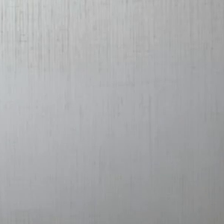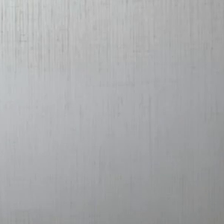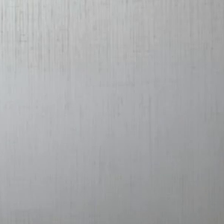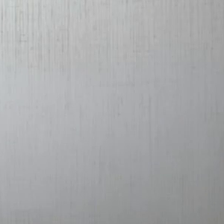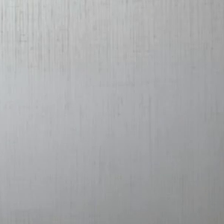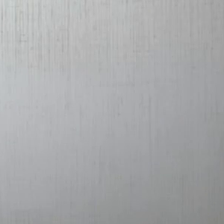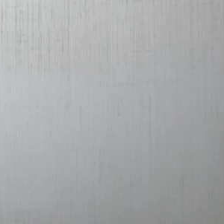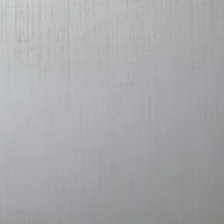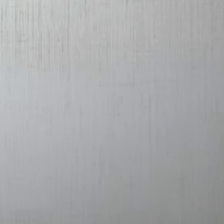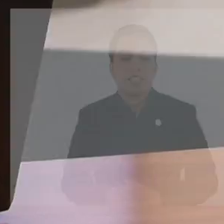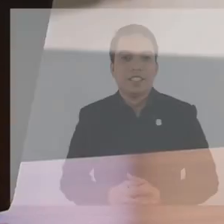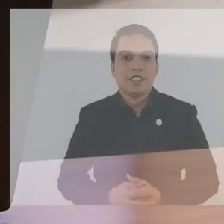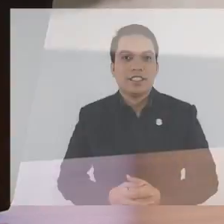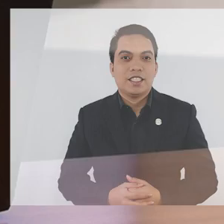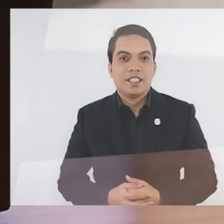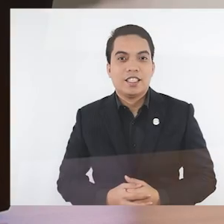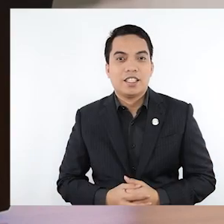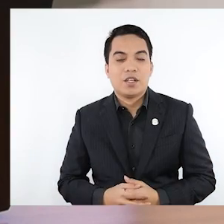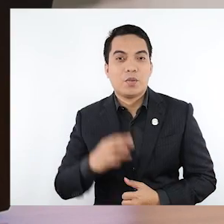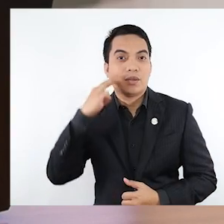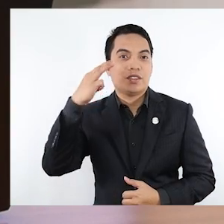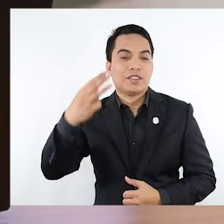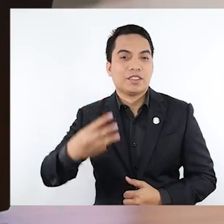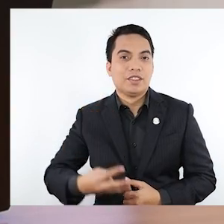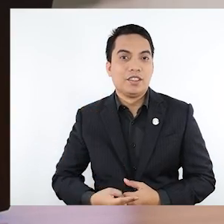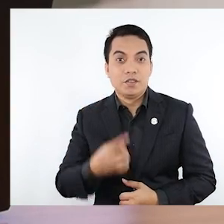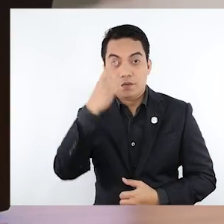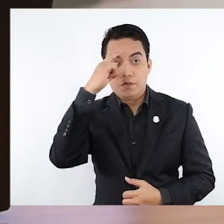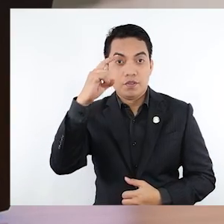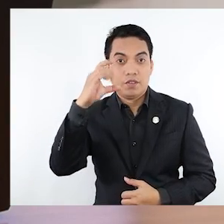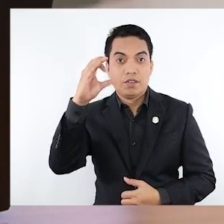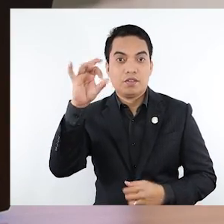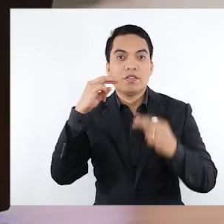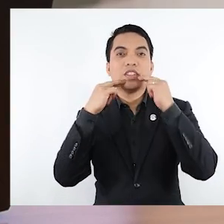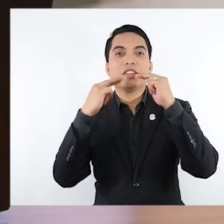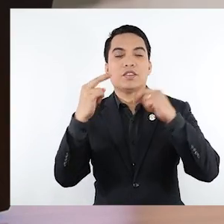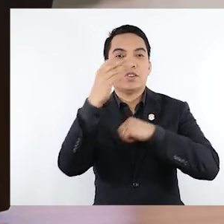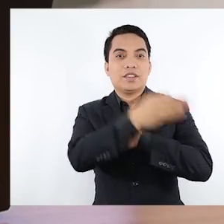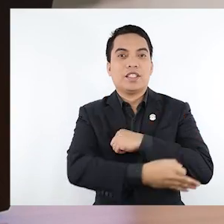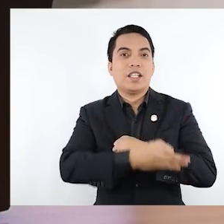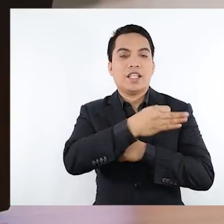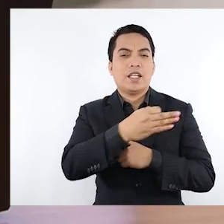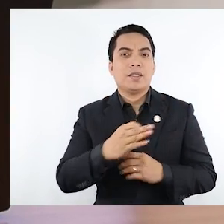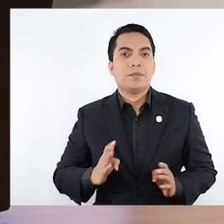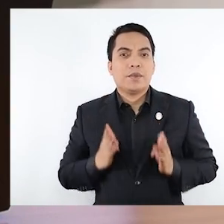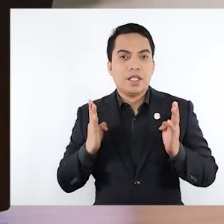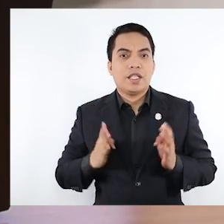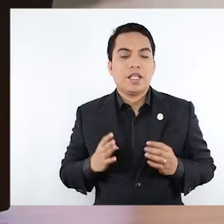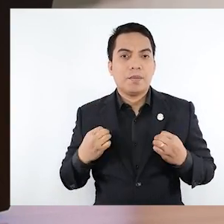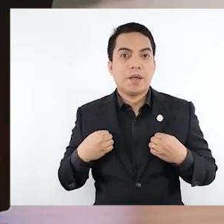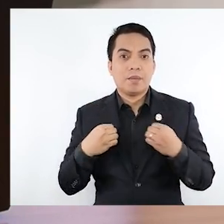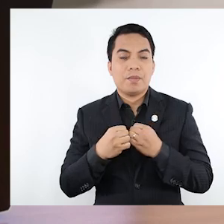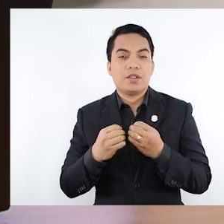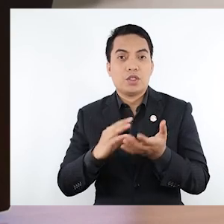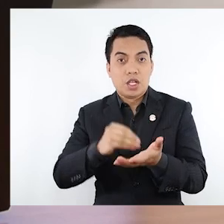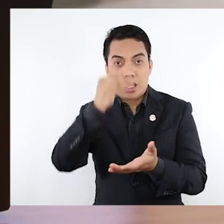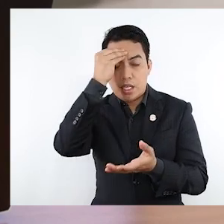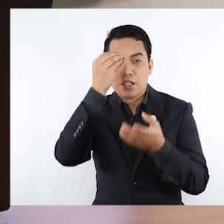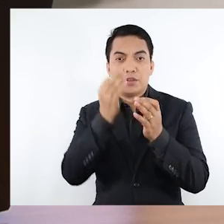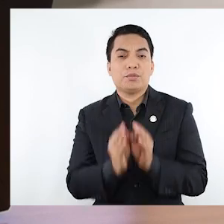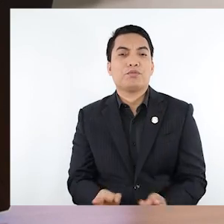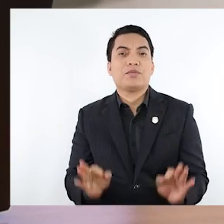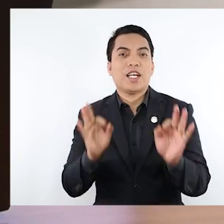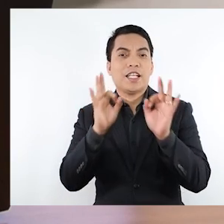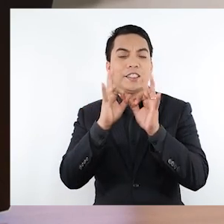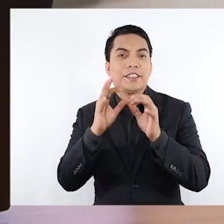Welcome back. For CFO News Abroad, Minhi members learned important and